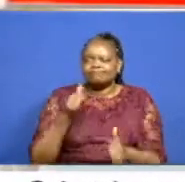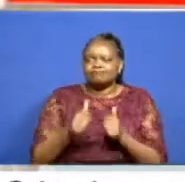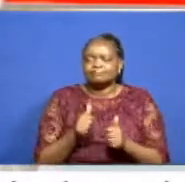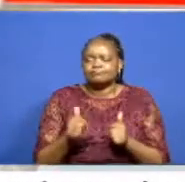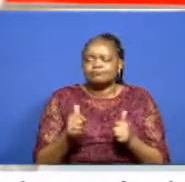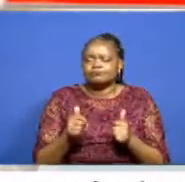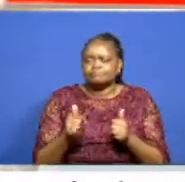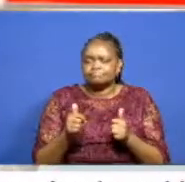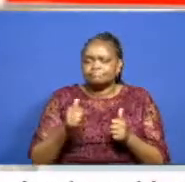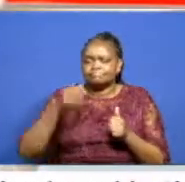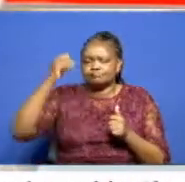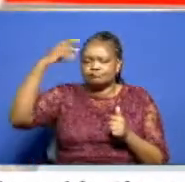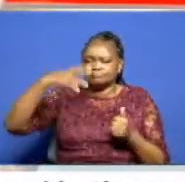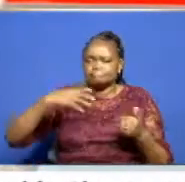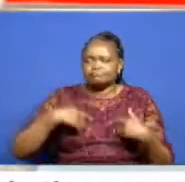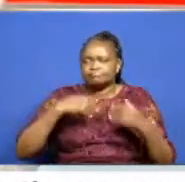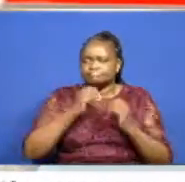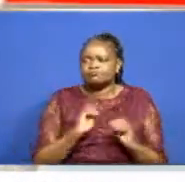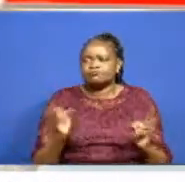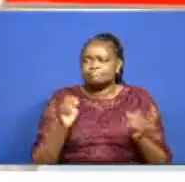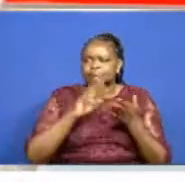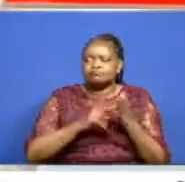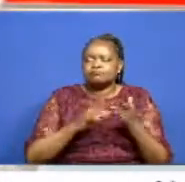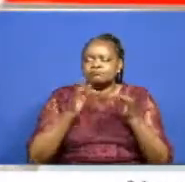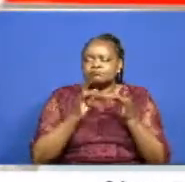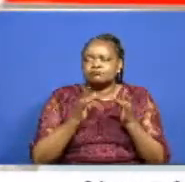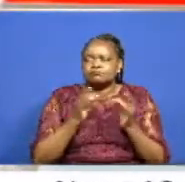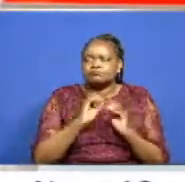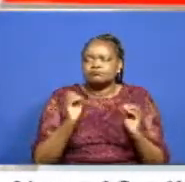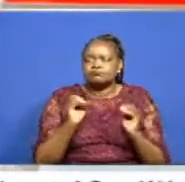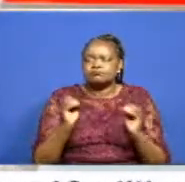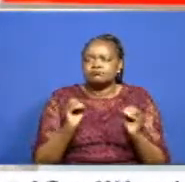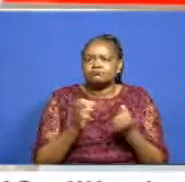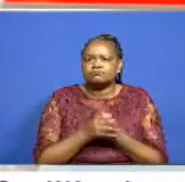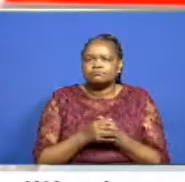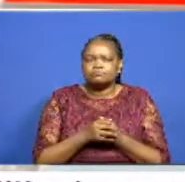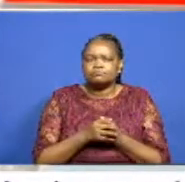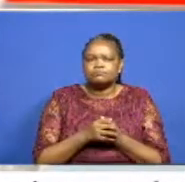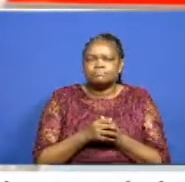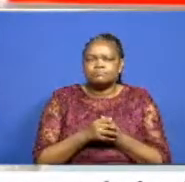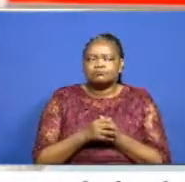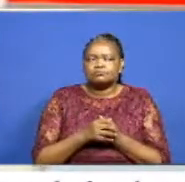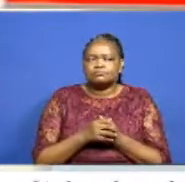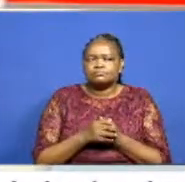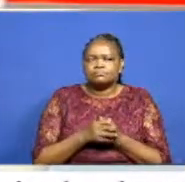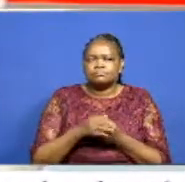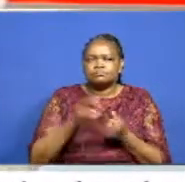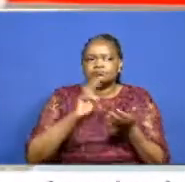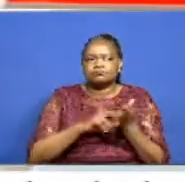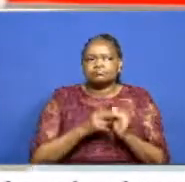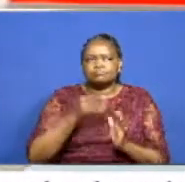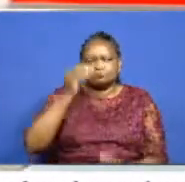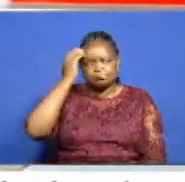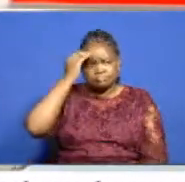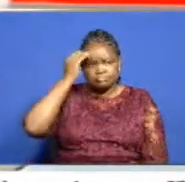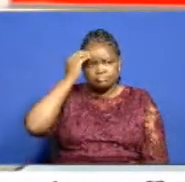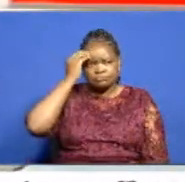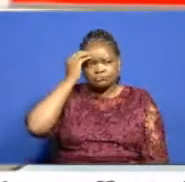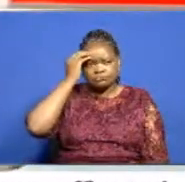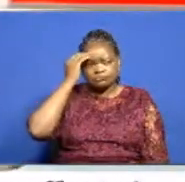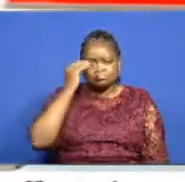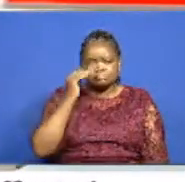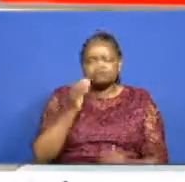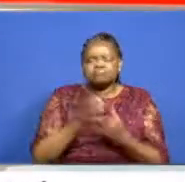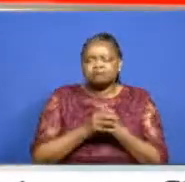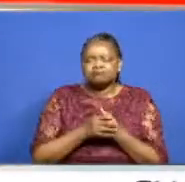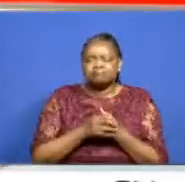connected properly with the internet or which have no signal at all. So therefore, learning has been disrupted.